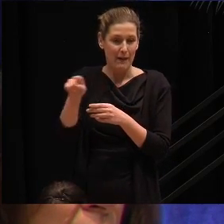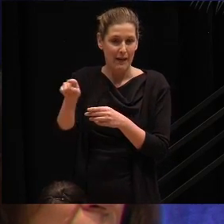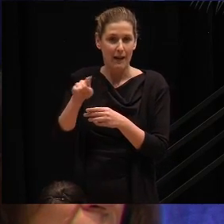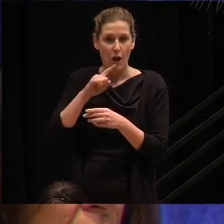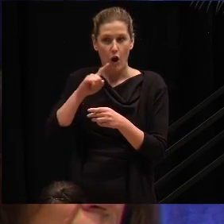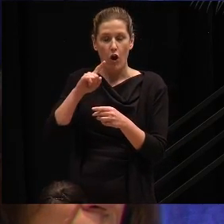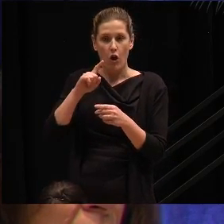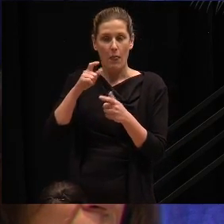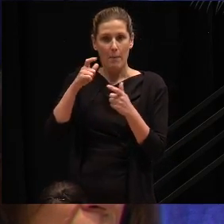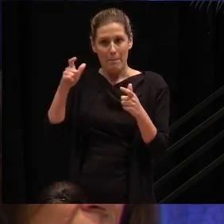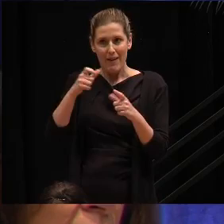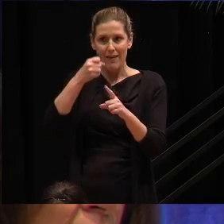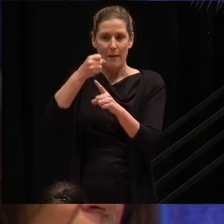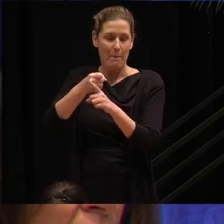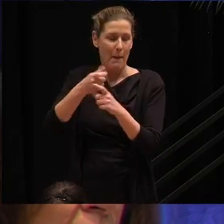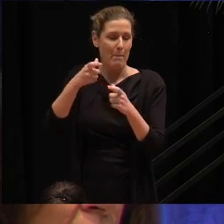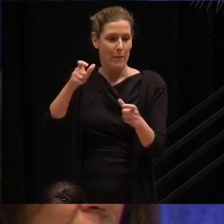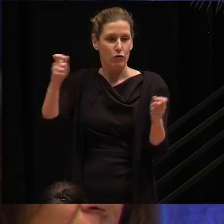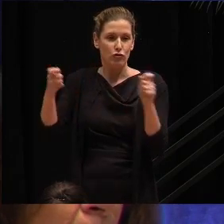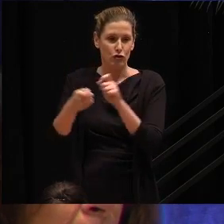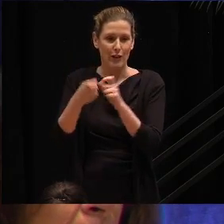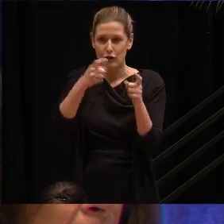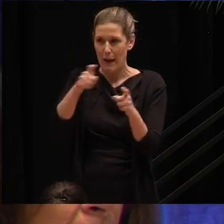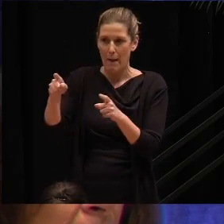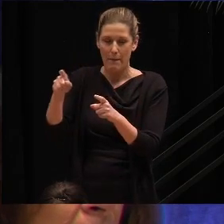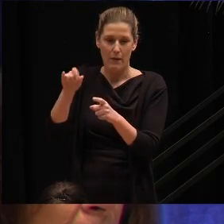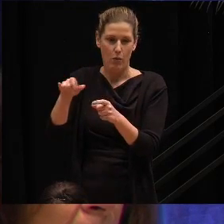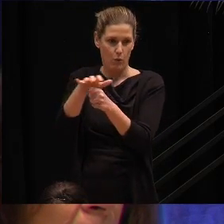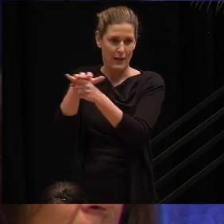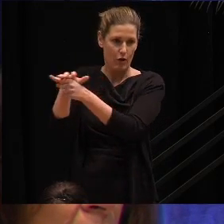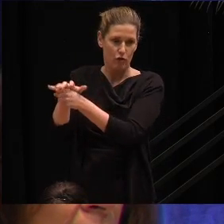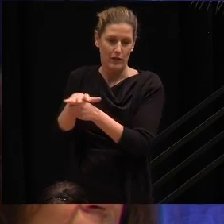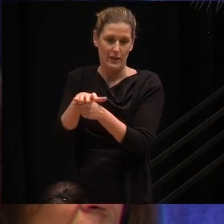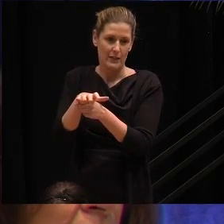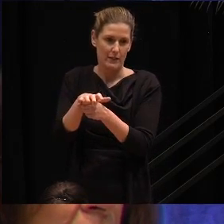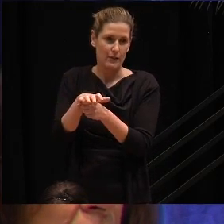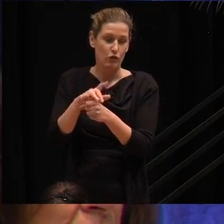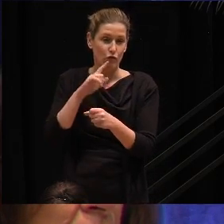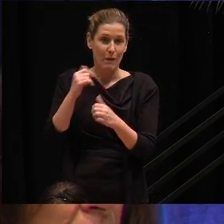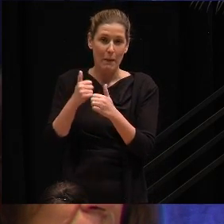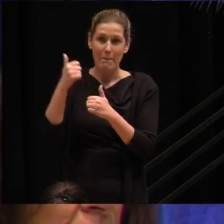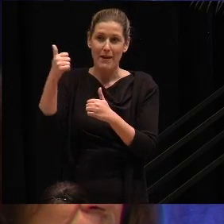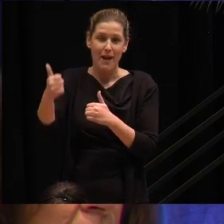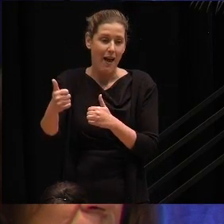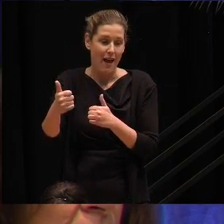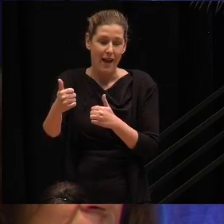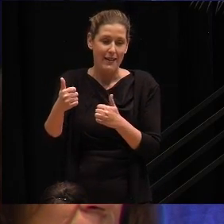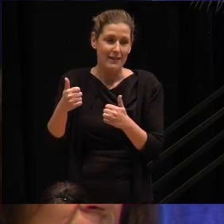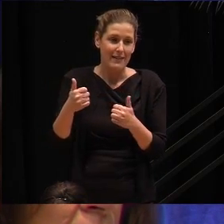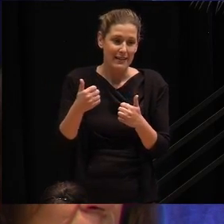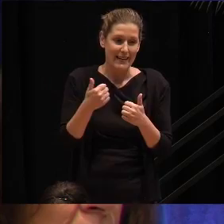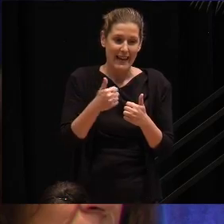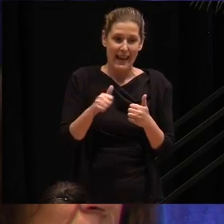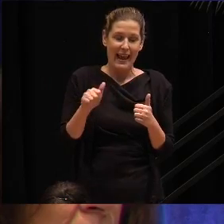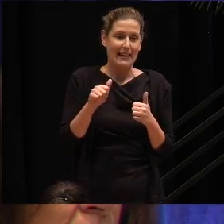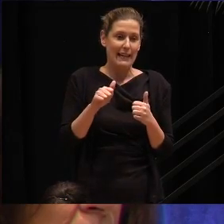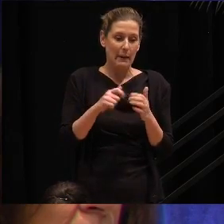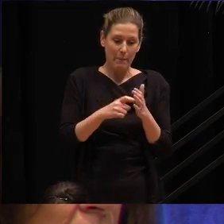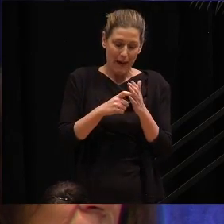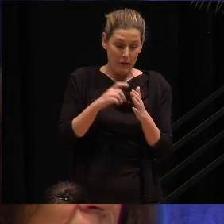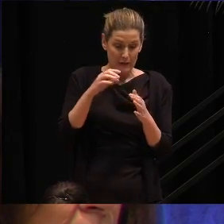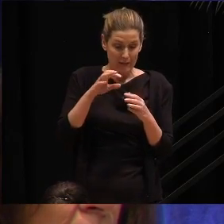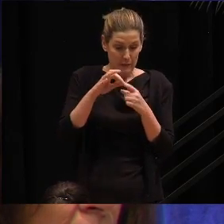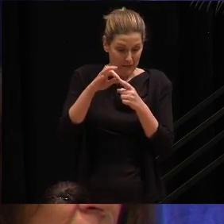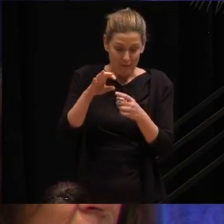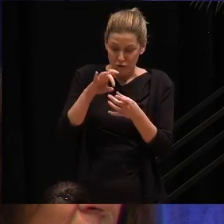enormous impact going on, and probably well beyond any legitimate claim of mandate, particularly on areas of